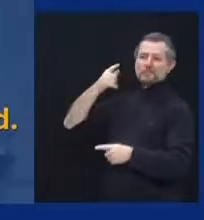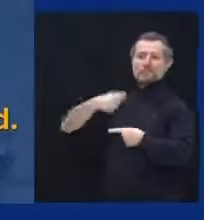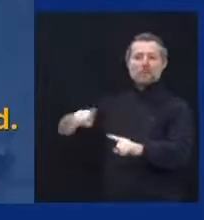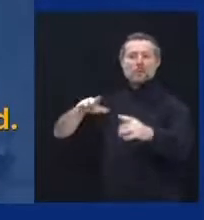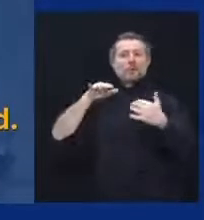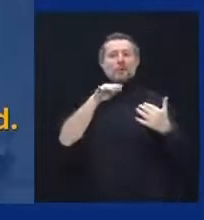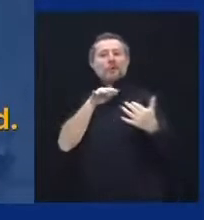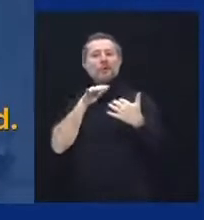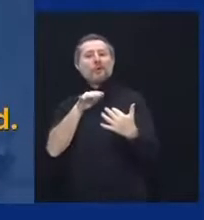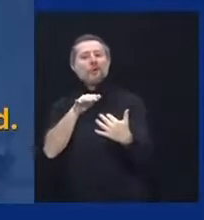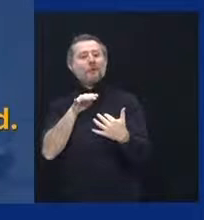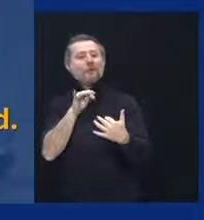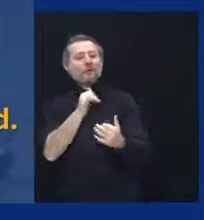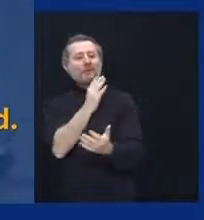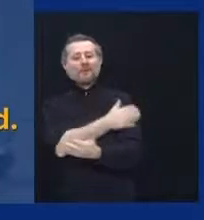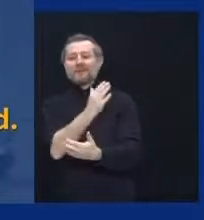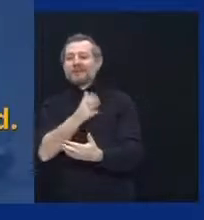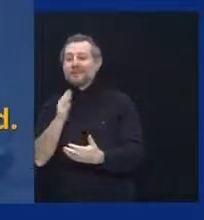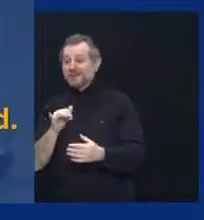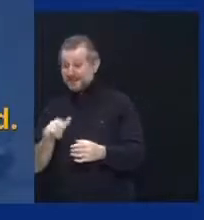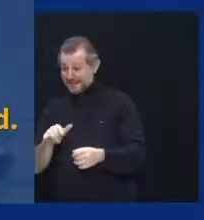wartime. This is wartime.